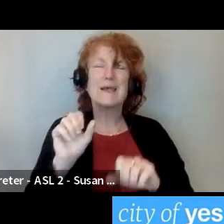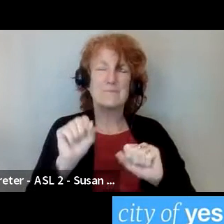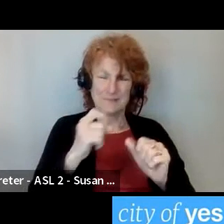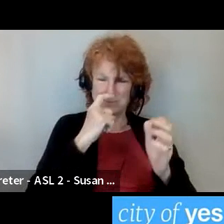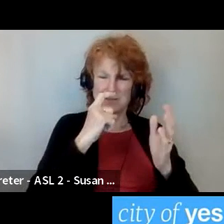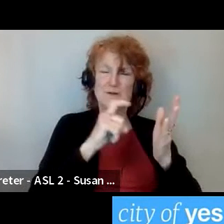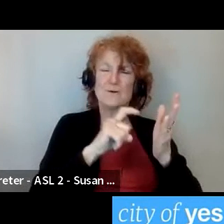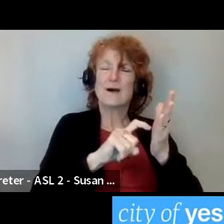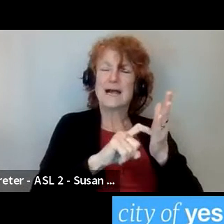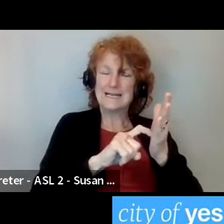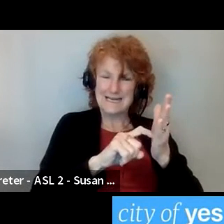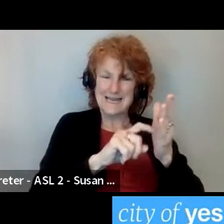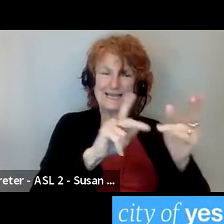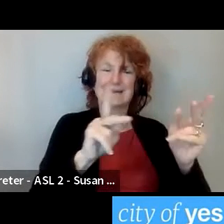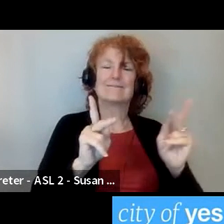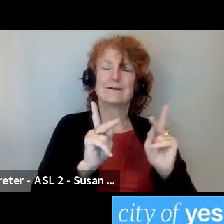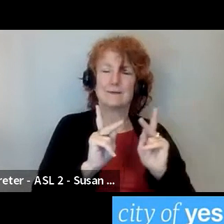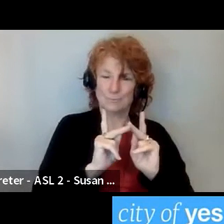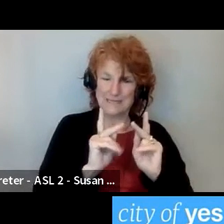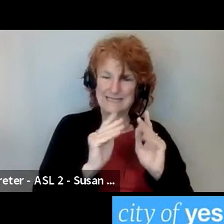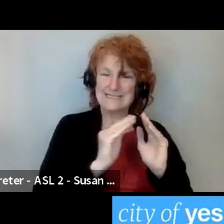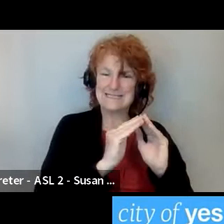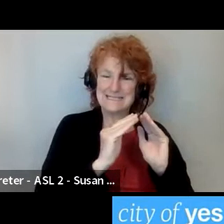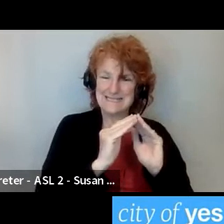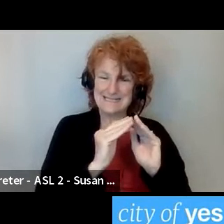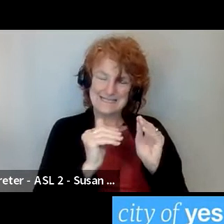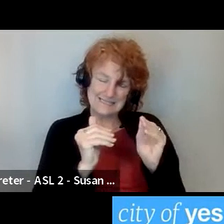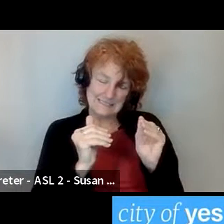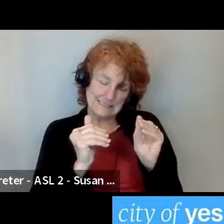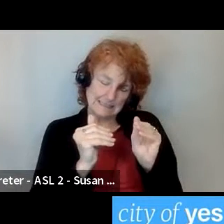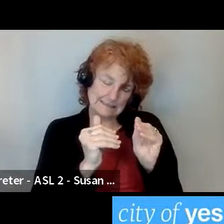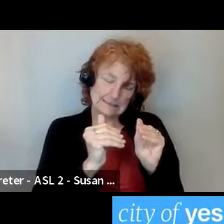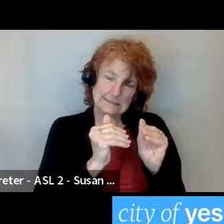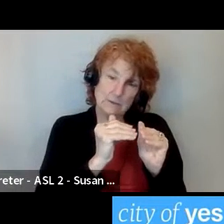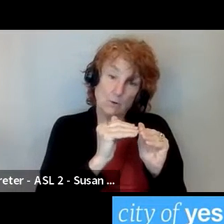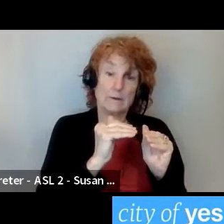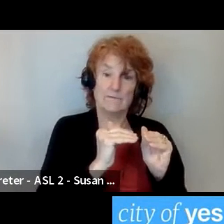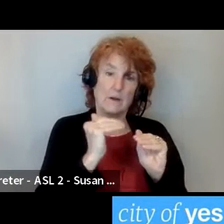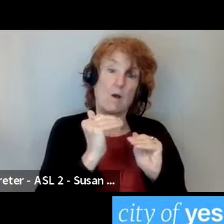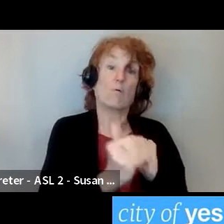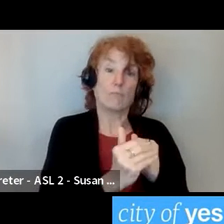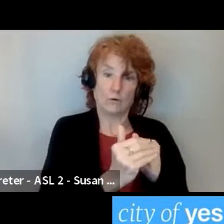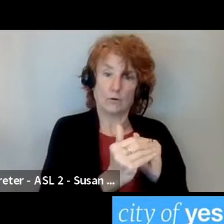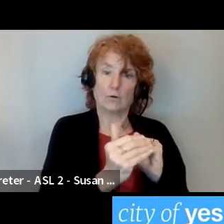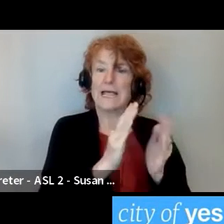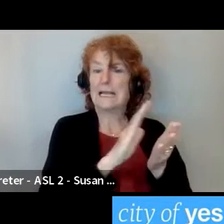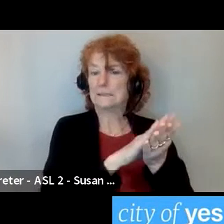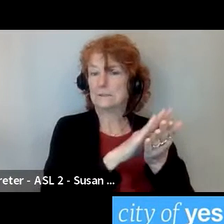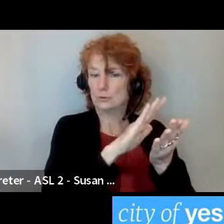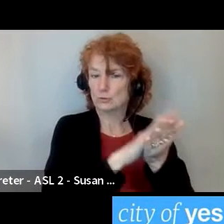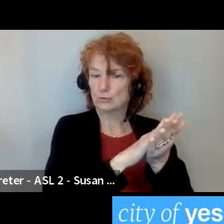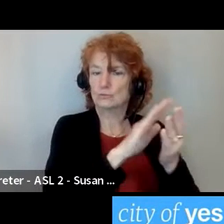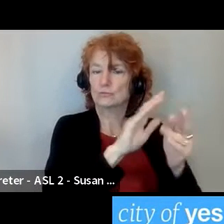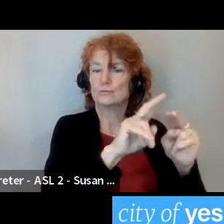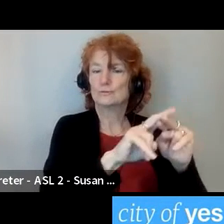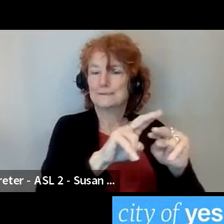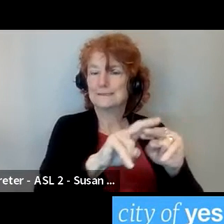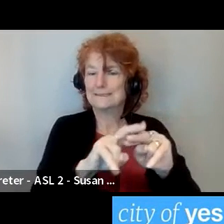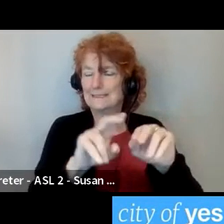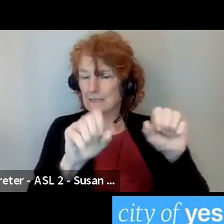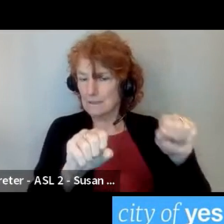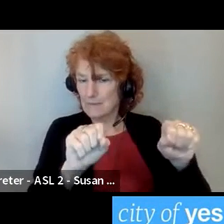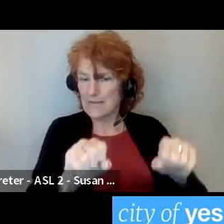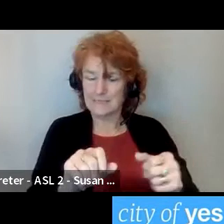of the city that are right on the edge or even over for things like school seat capacity or things like stormwater infrastructure, and make